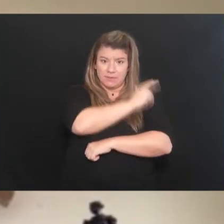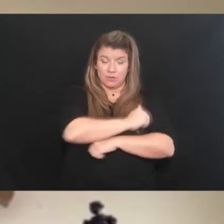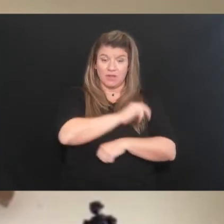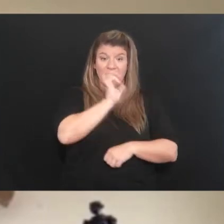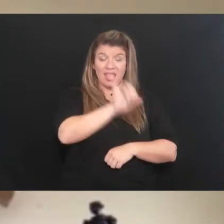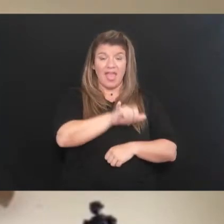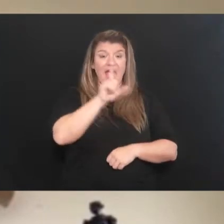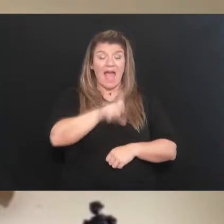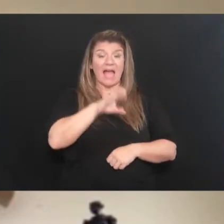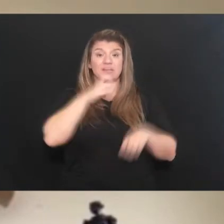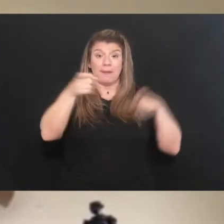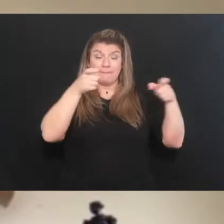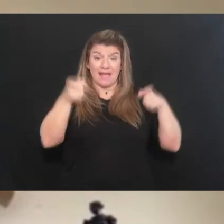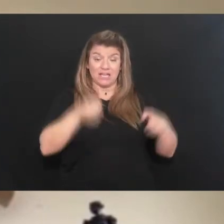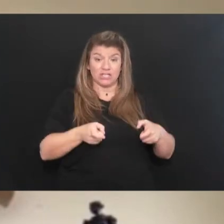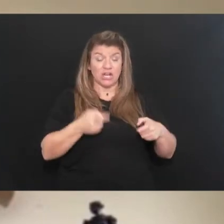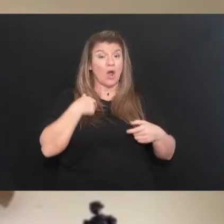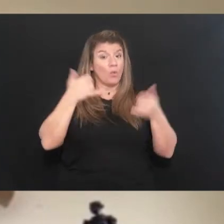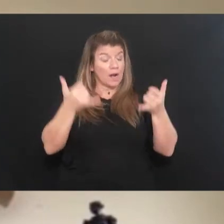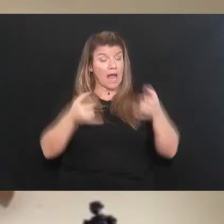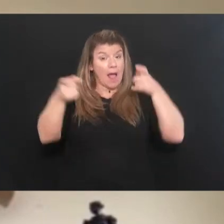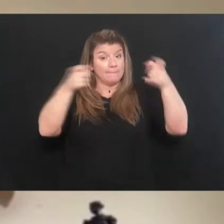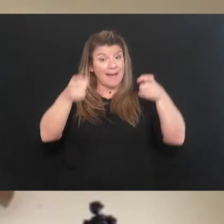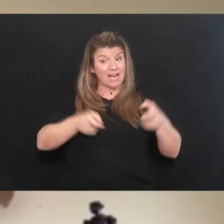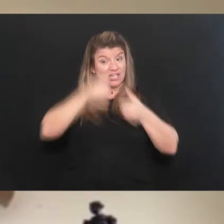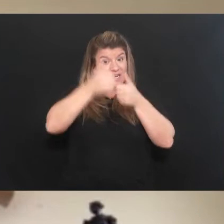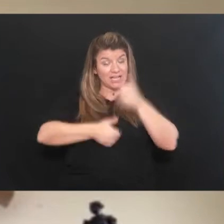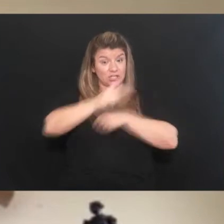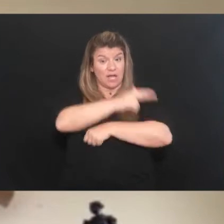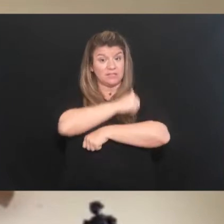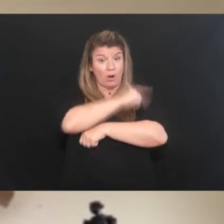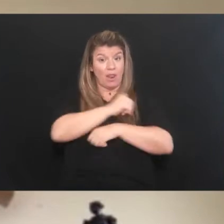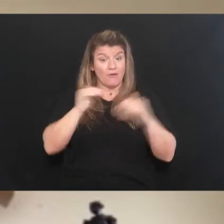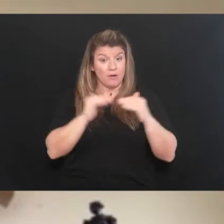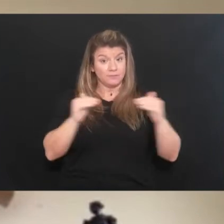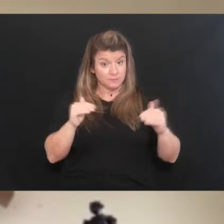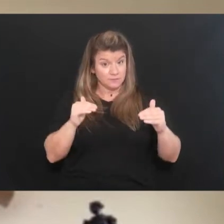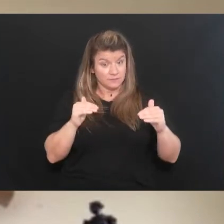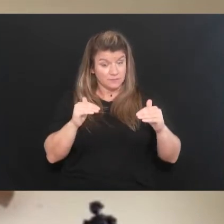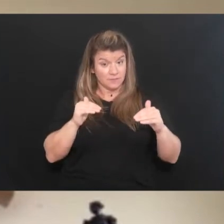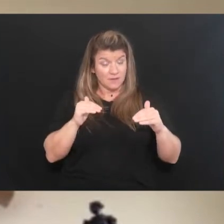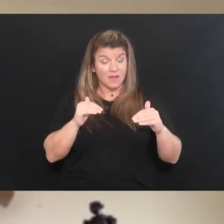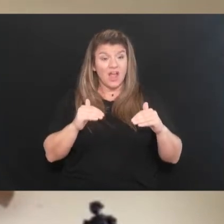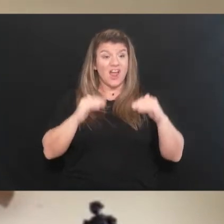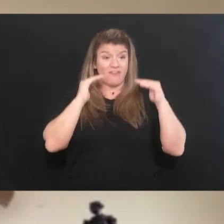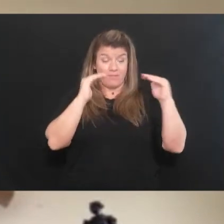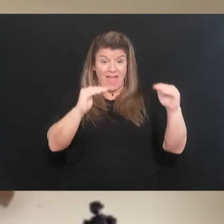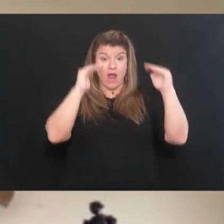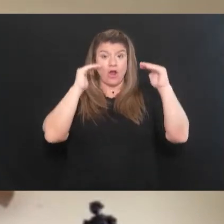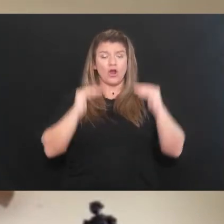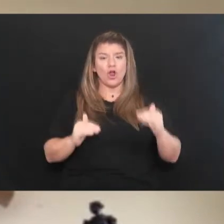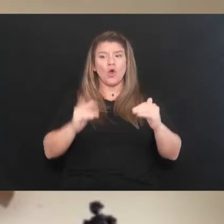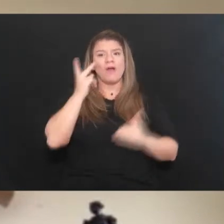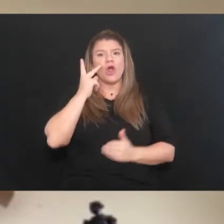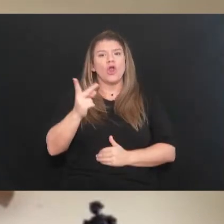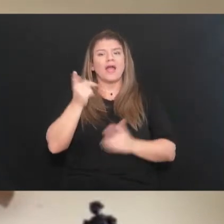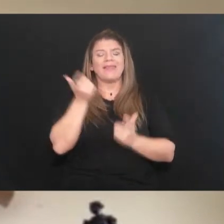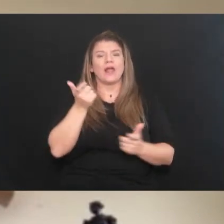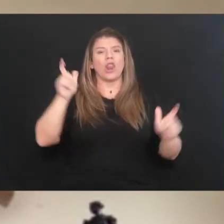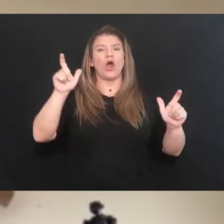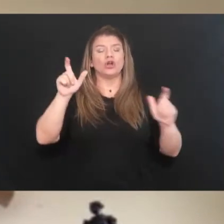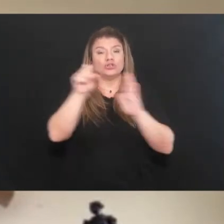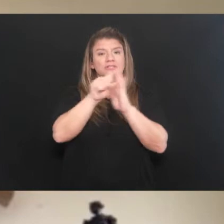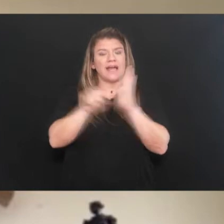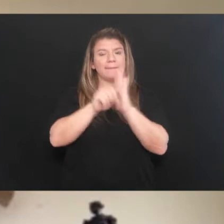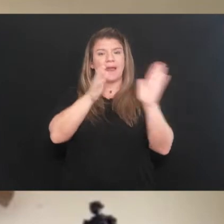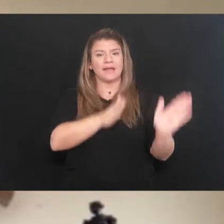and we're now managing it at each hospital level. And then from there, we look at the larger state